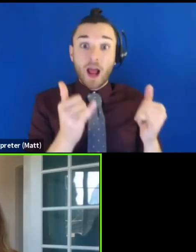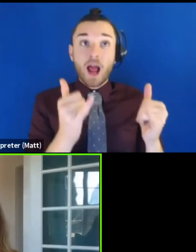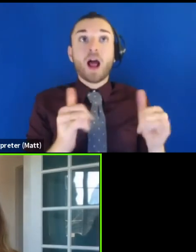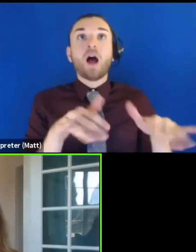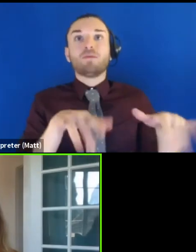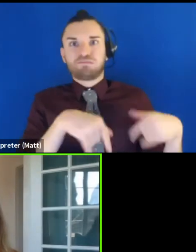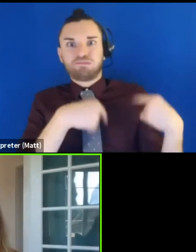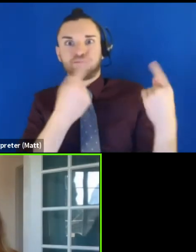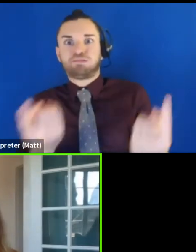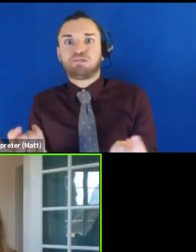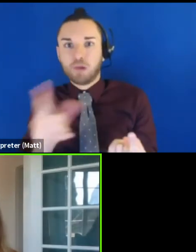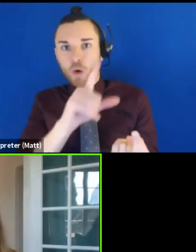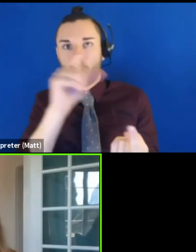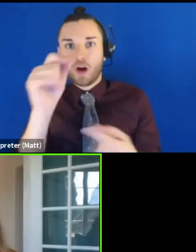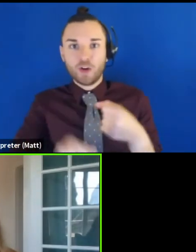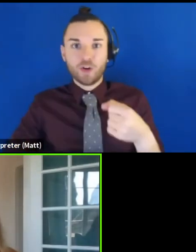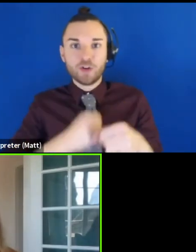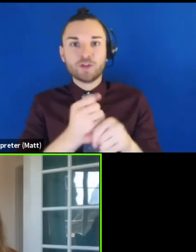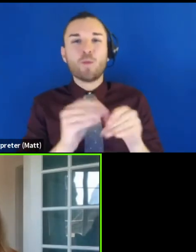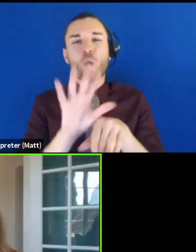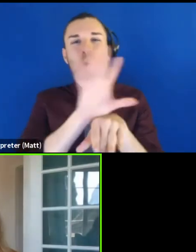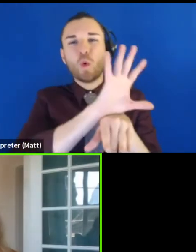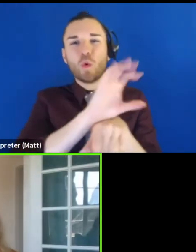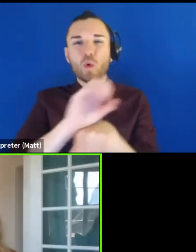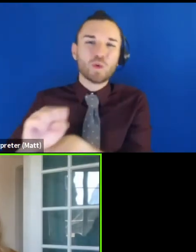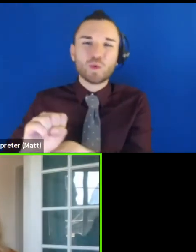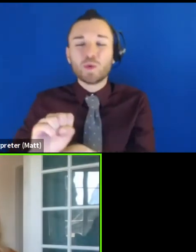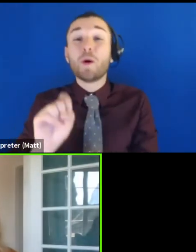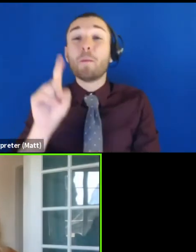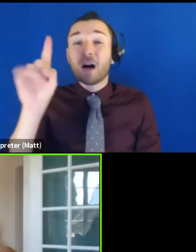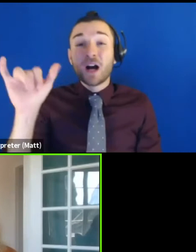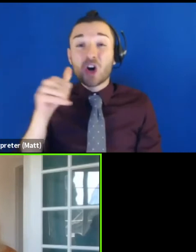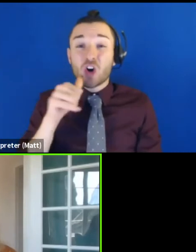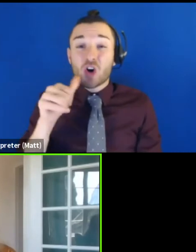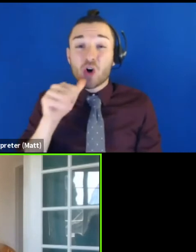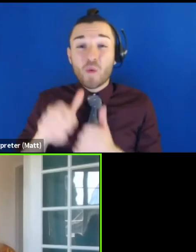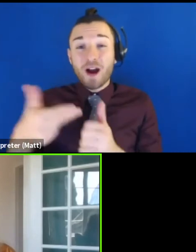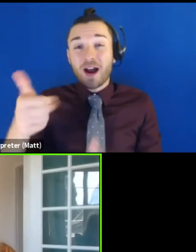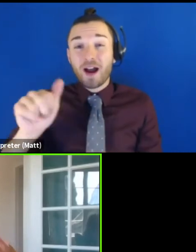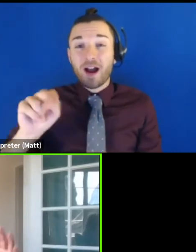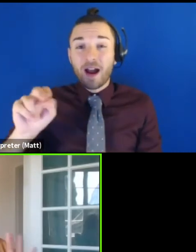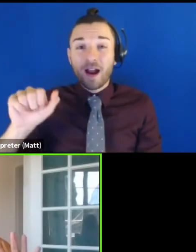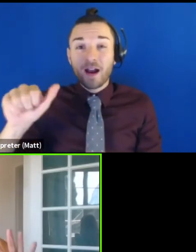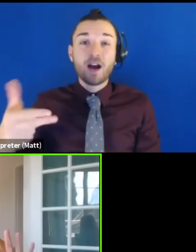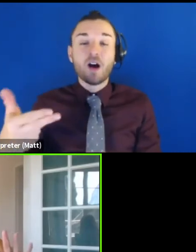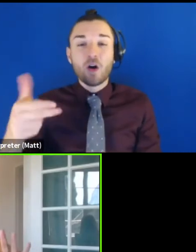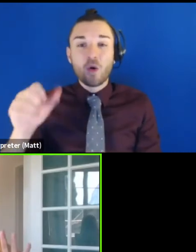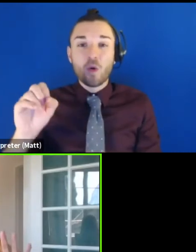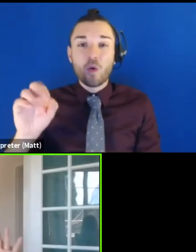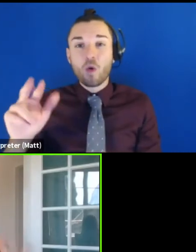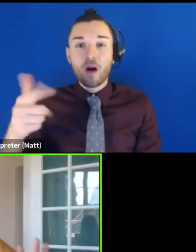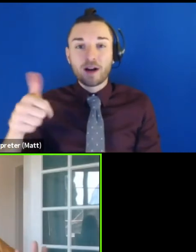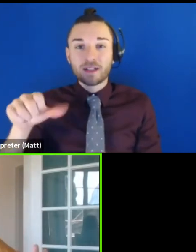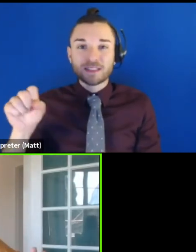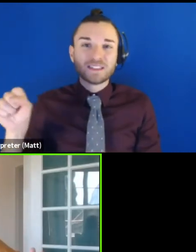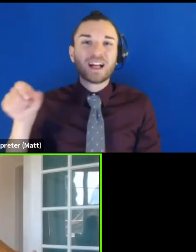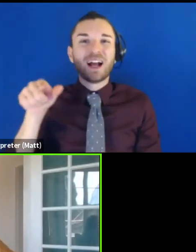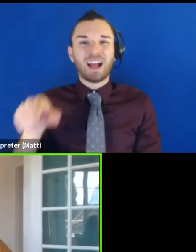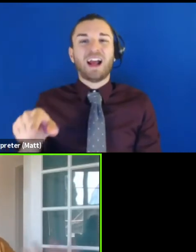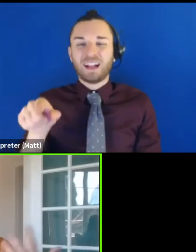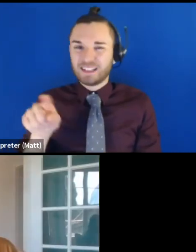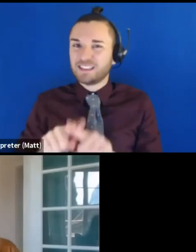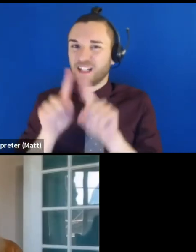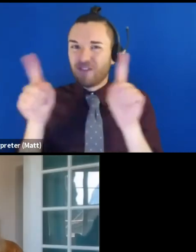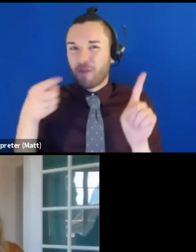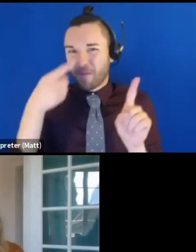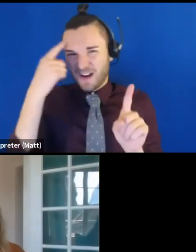resistance to Hannah Horvath and Girls was about them being anathema because they didn't, they made us uncomfortable. And